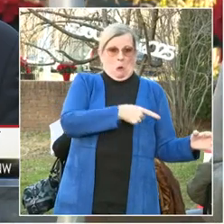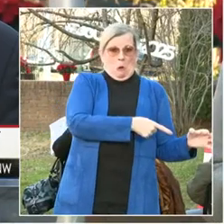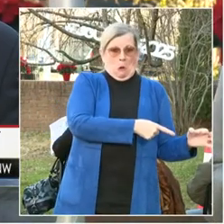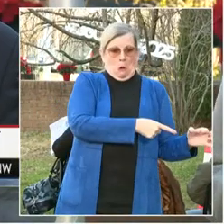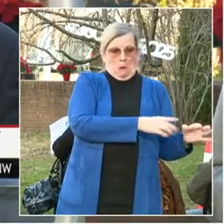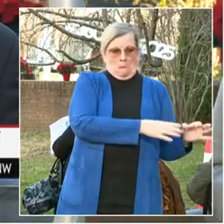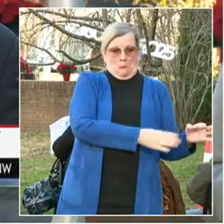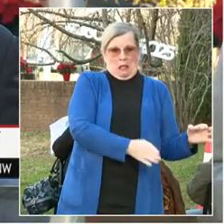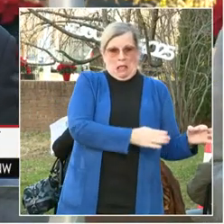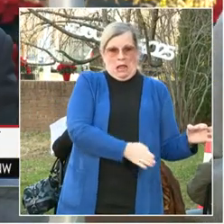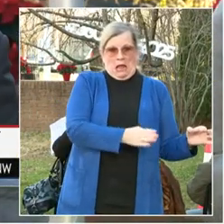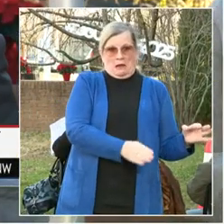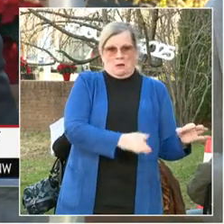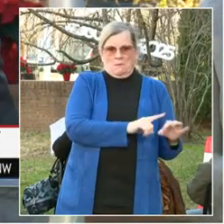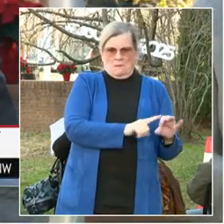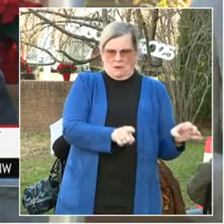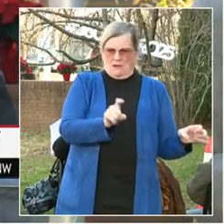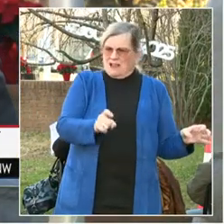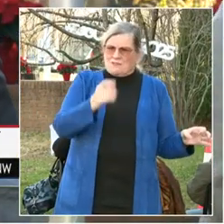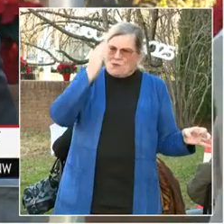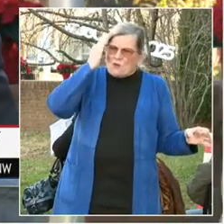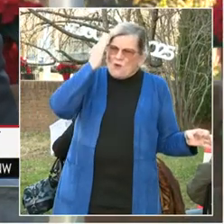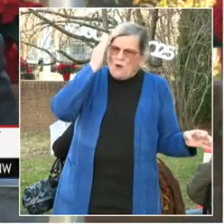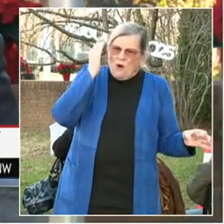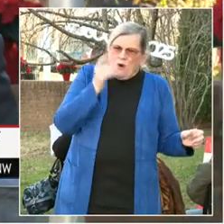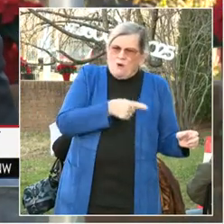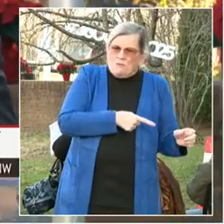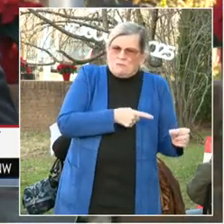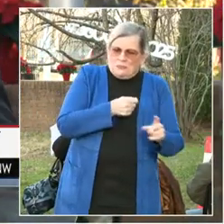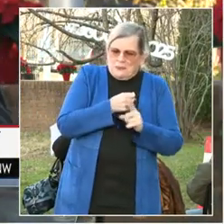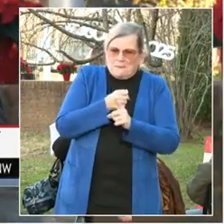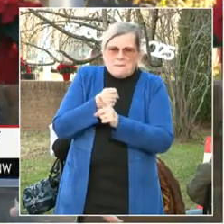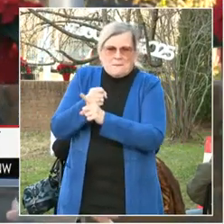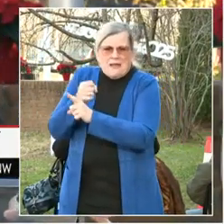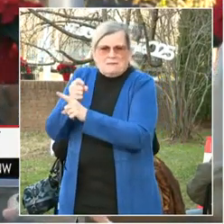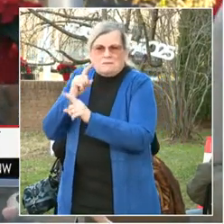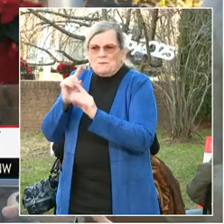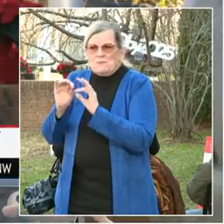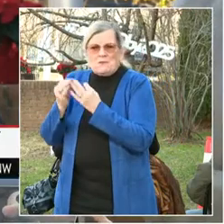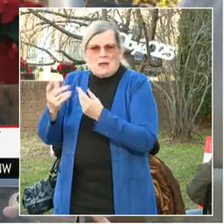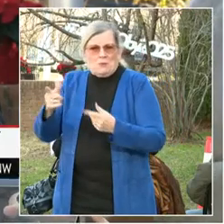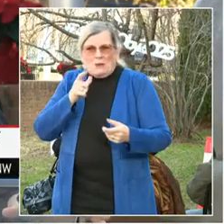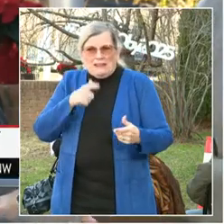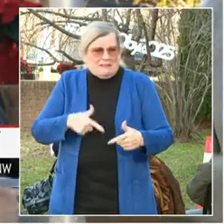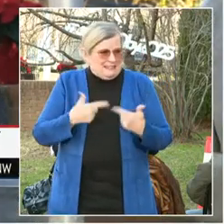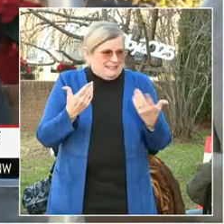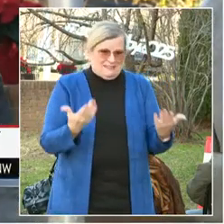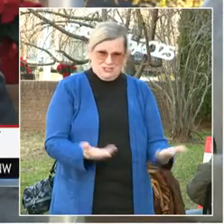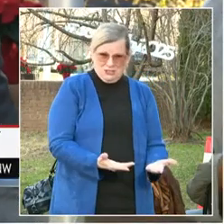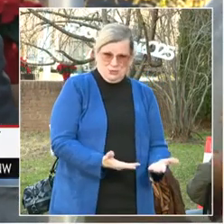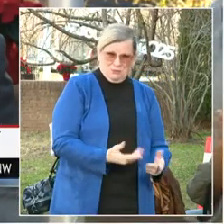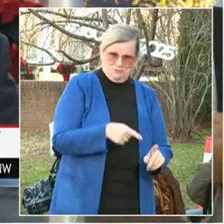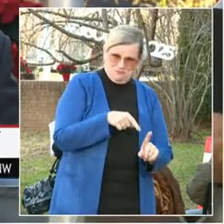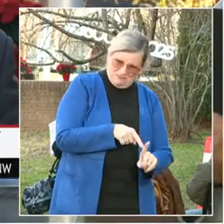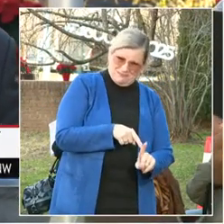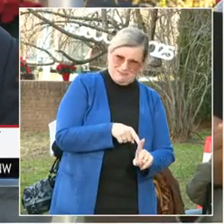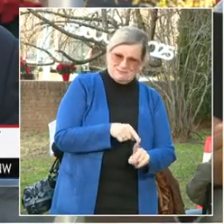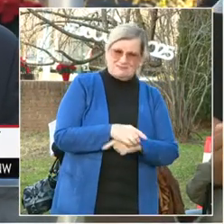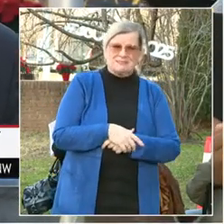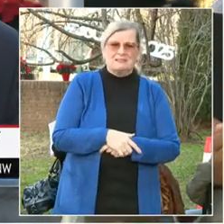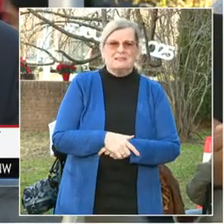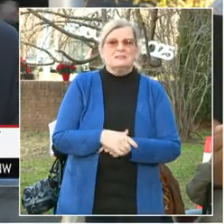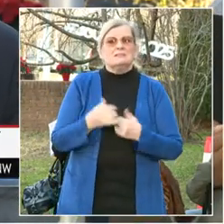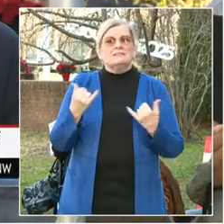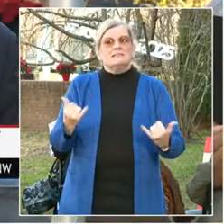great impact that it will have on the families that ultimately live right here on this site, right? So that's what we're here to talk about